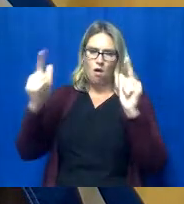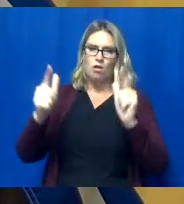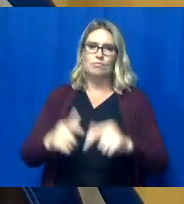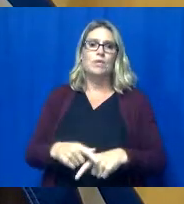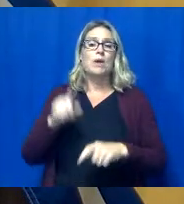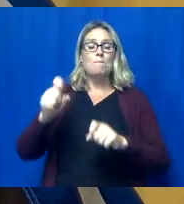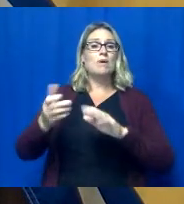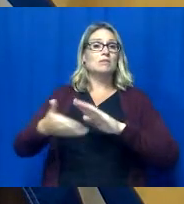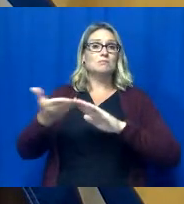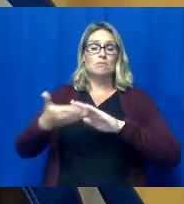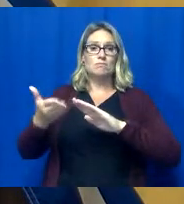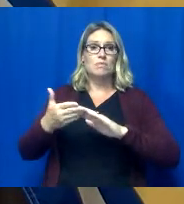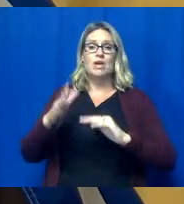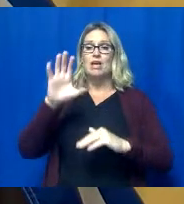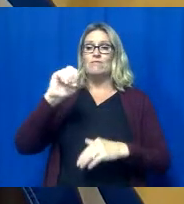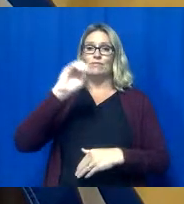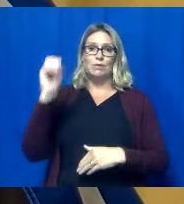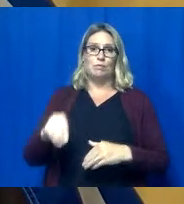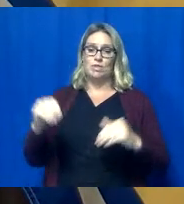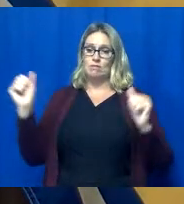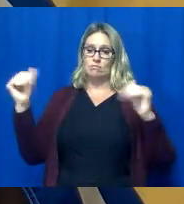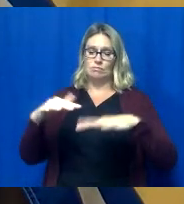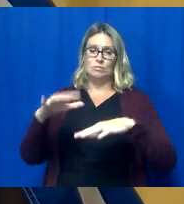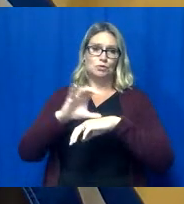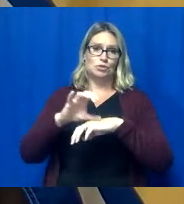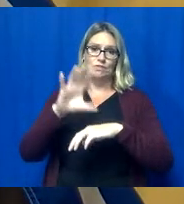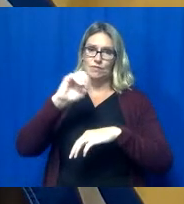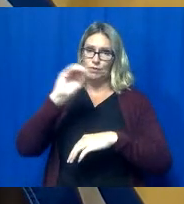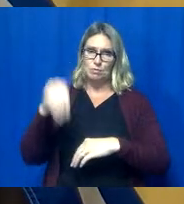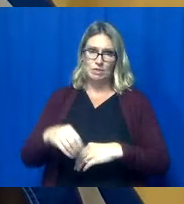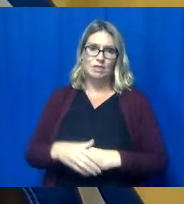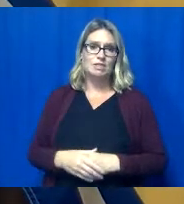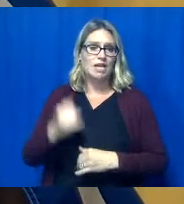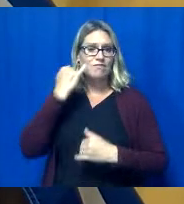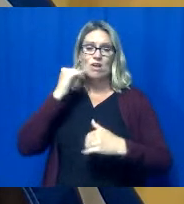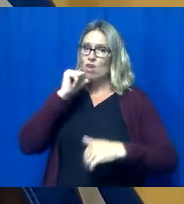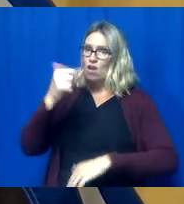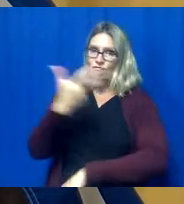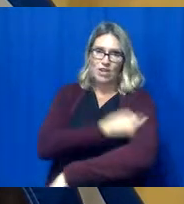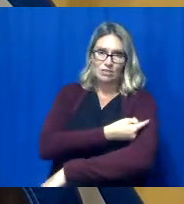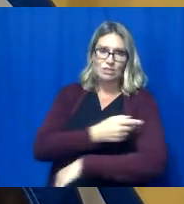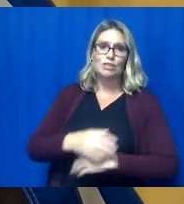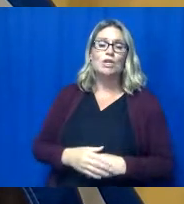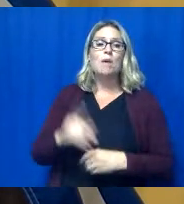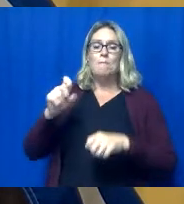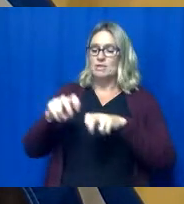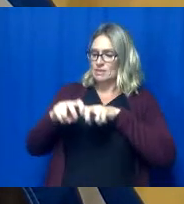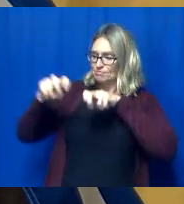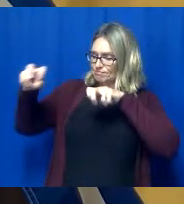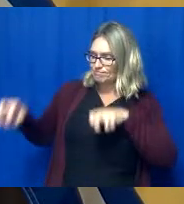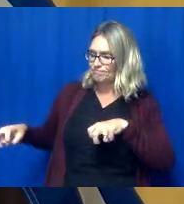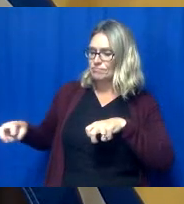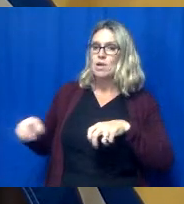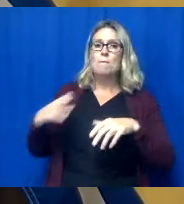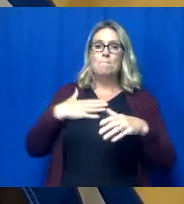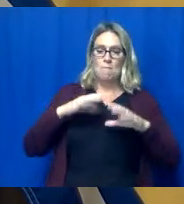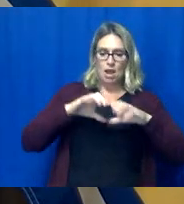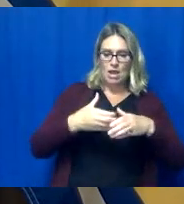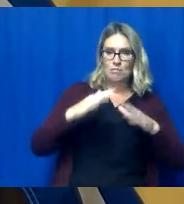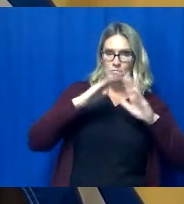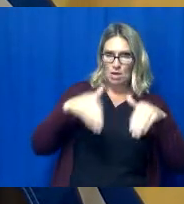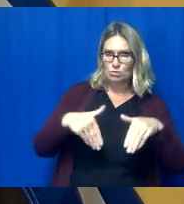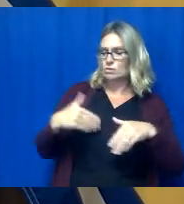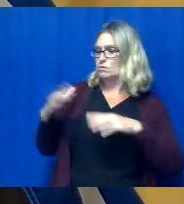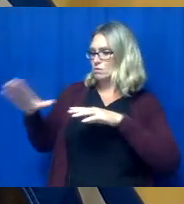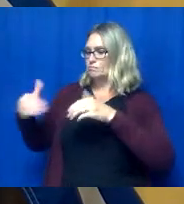at 50% capacity. They will maintain 2 meters of physical distancing between households. There's